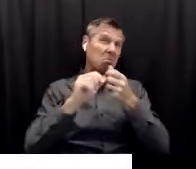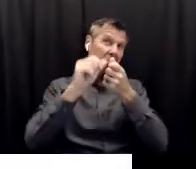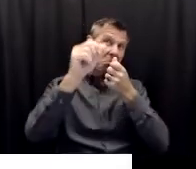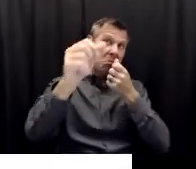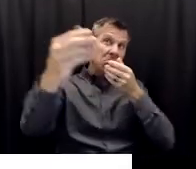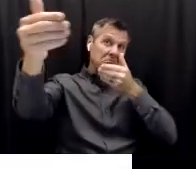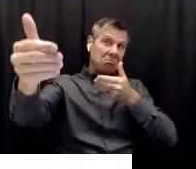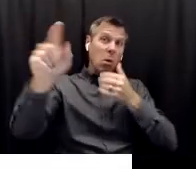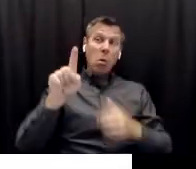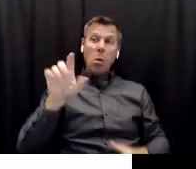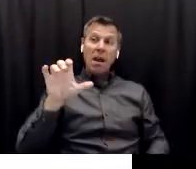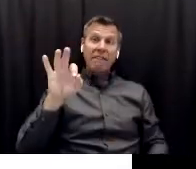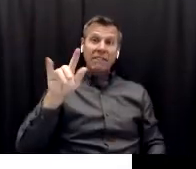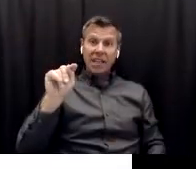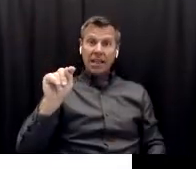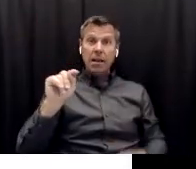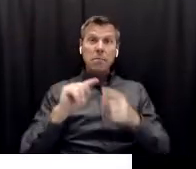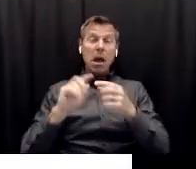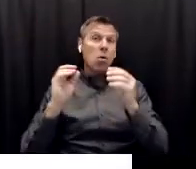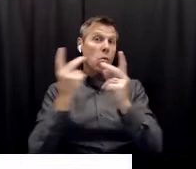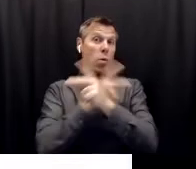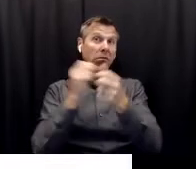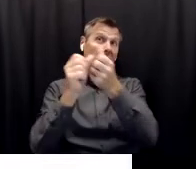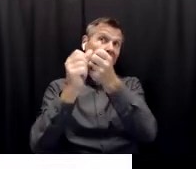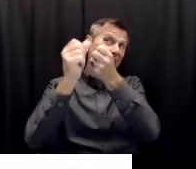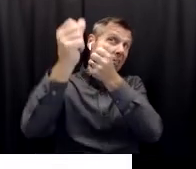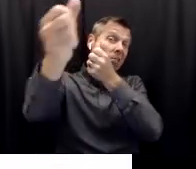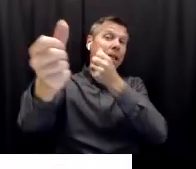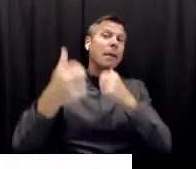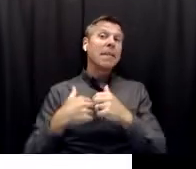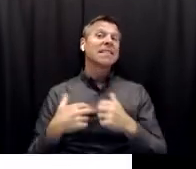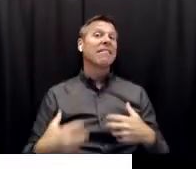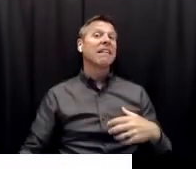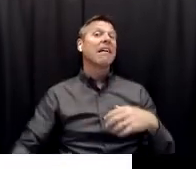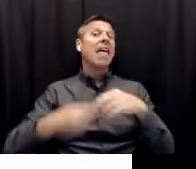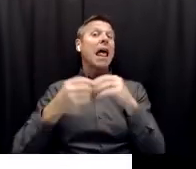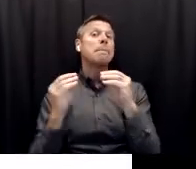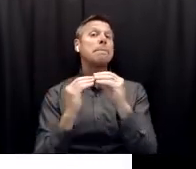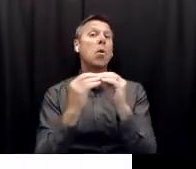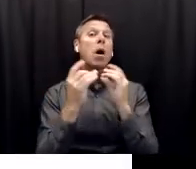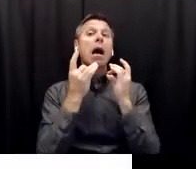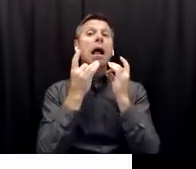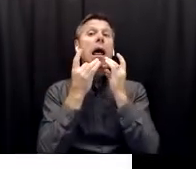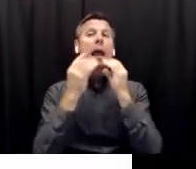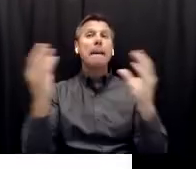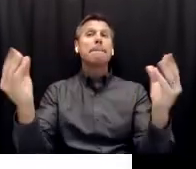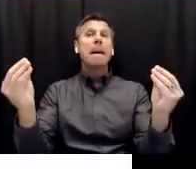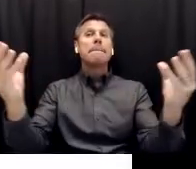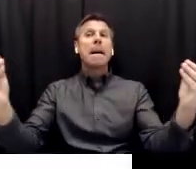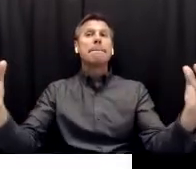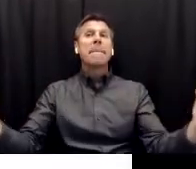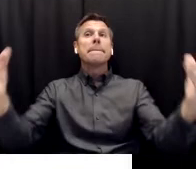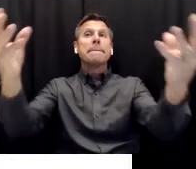want to fly my Mavic farther than that, I will have to attach additional navigational lights on them. Now,